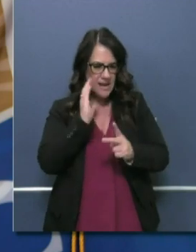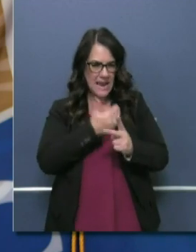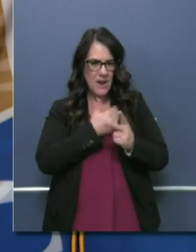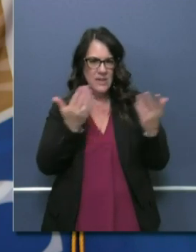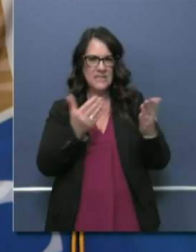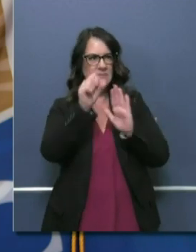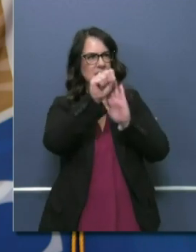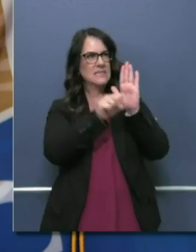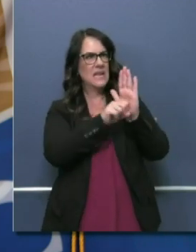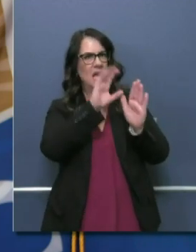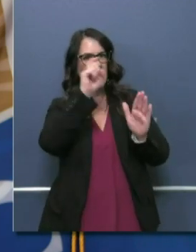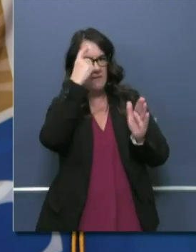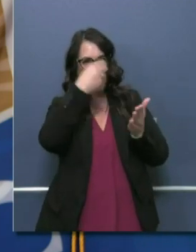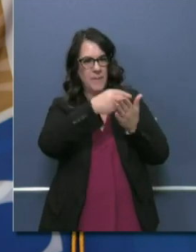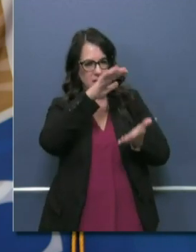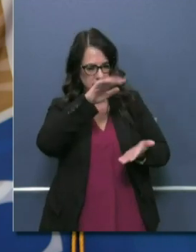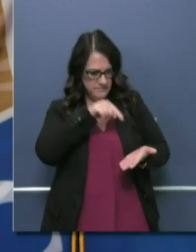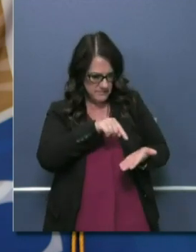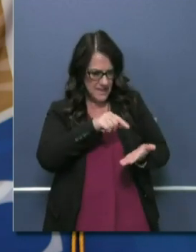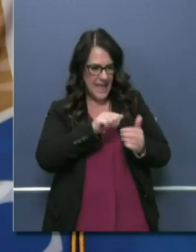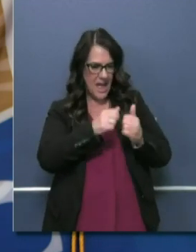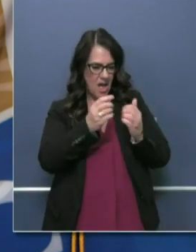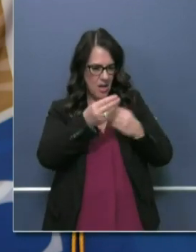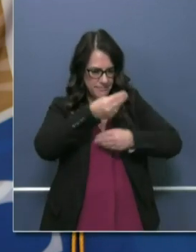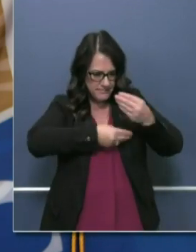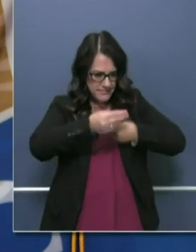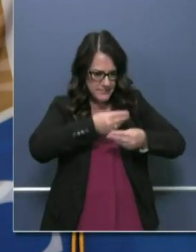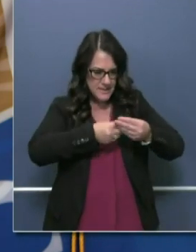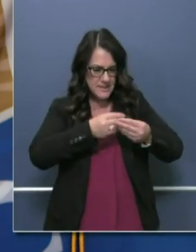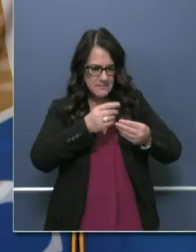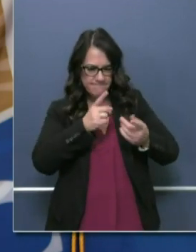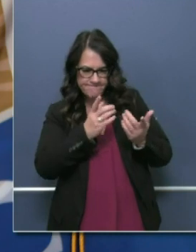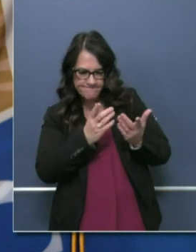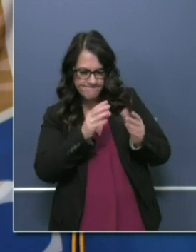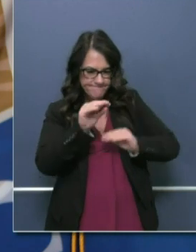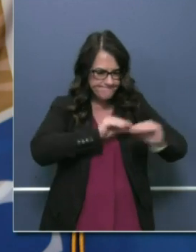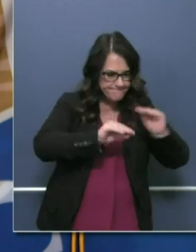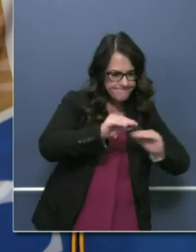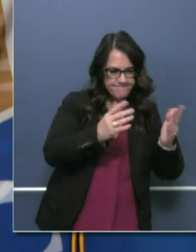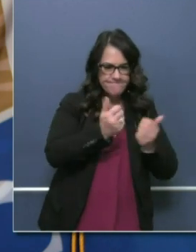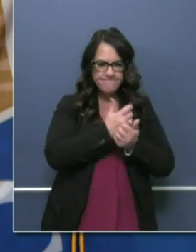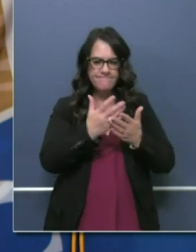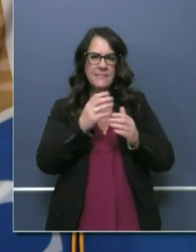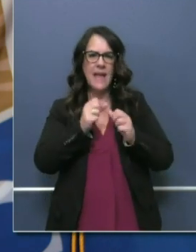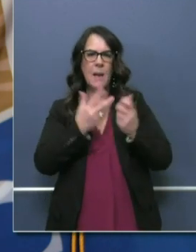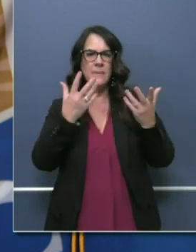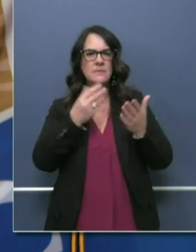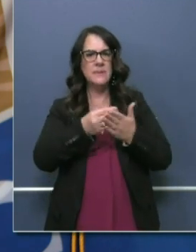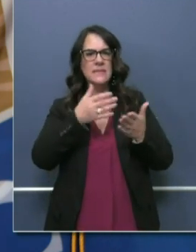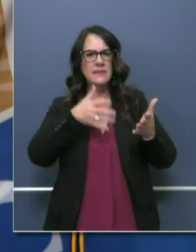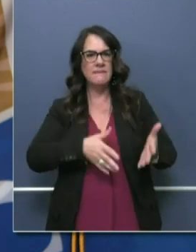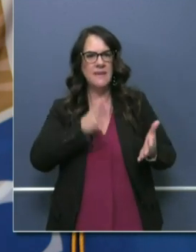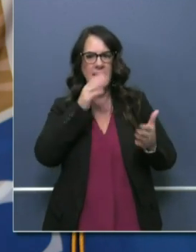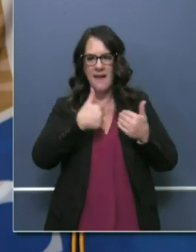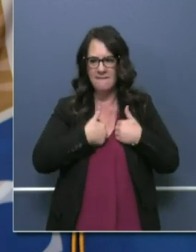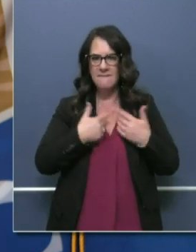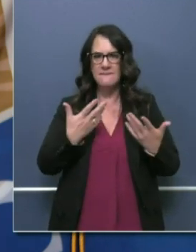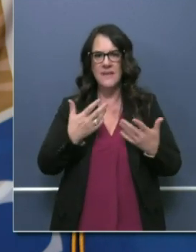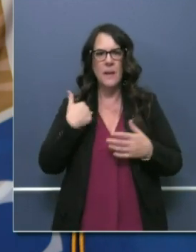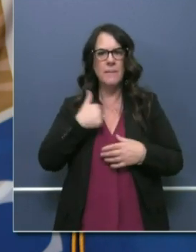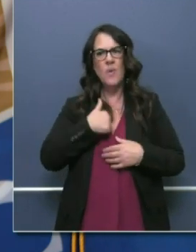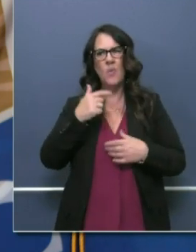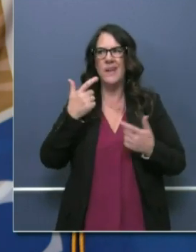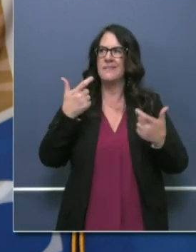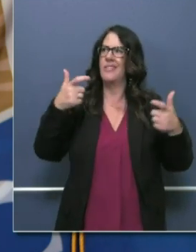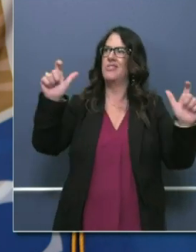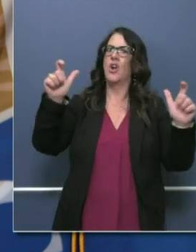very challenging budget season this year, but we're not unique in this country. But the scale of California, being the nation's 5th largest